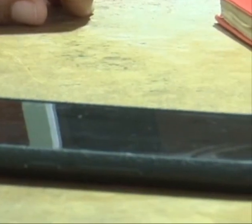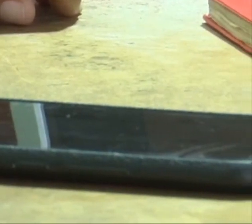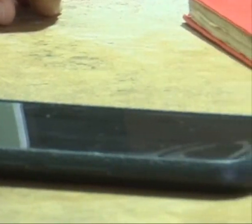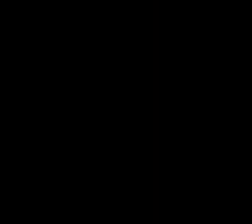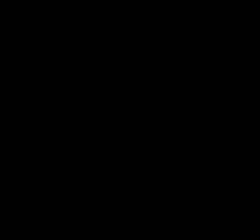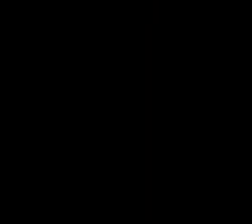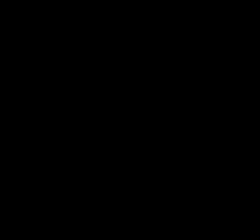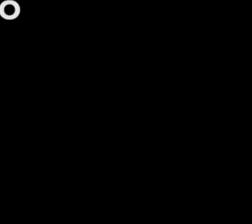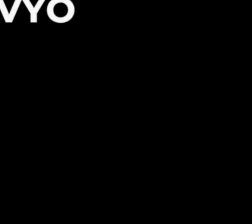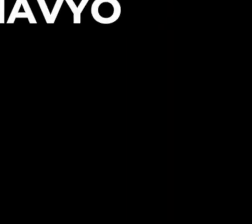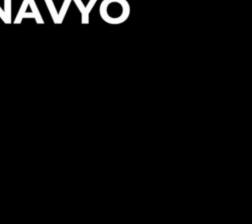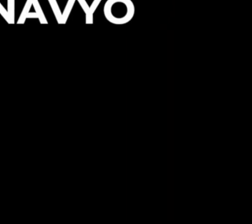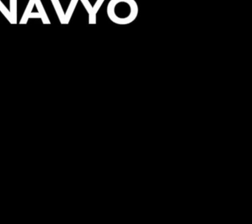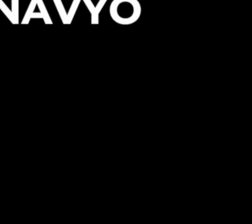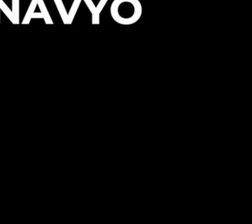We'll be right back.